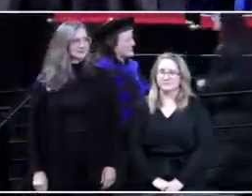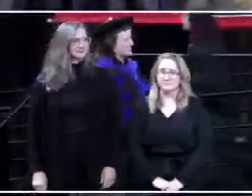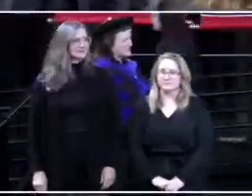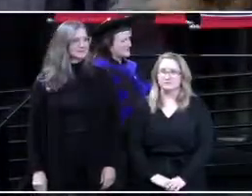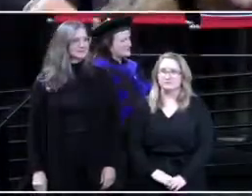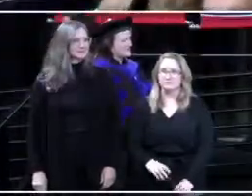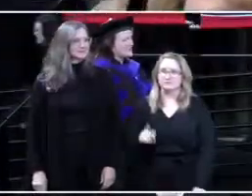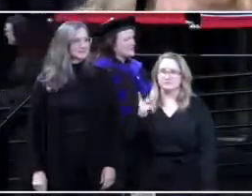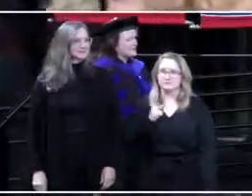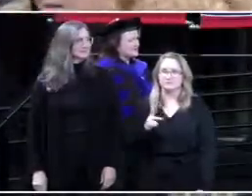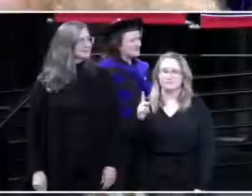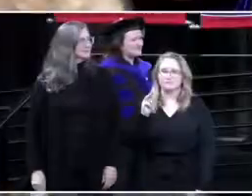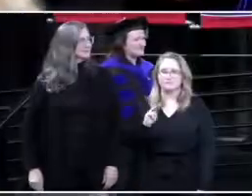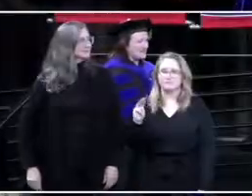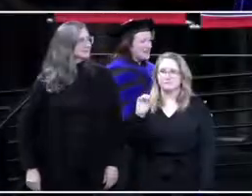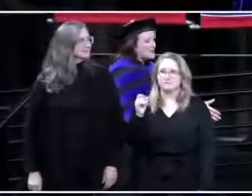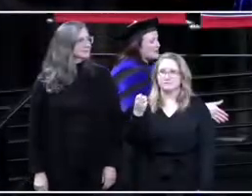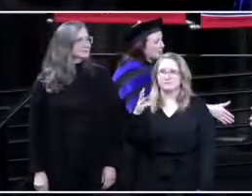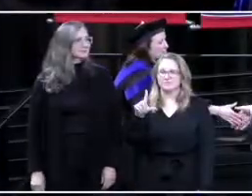Caitlin Marie Scow.